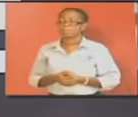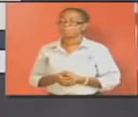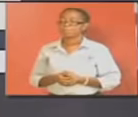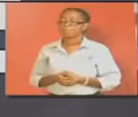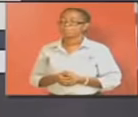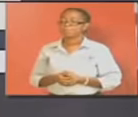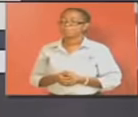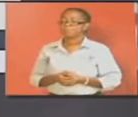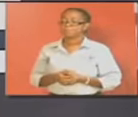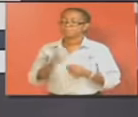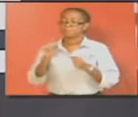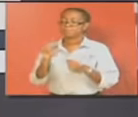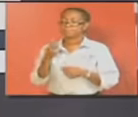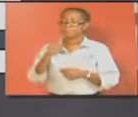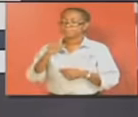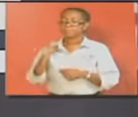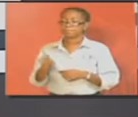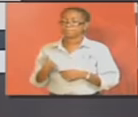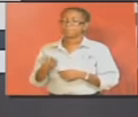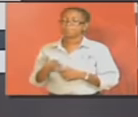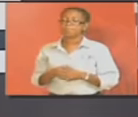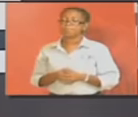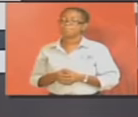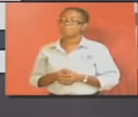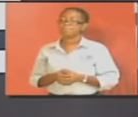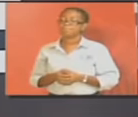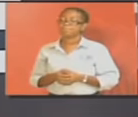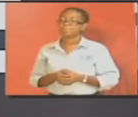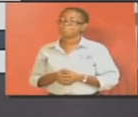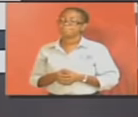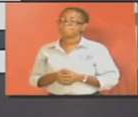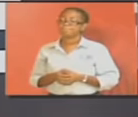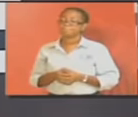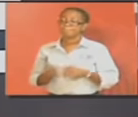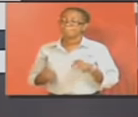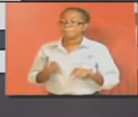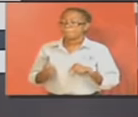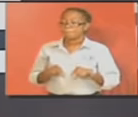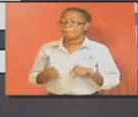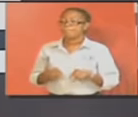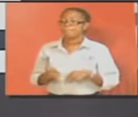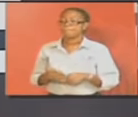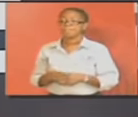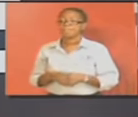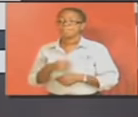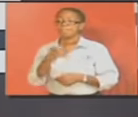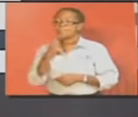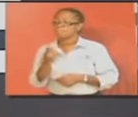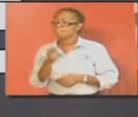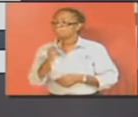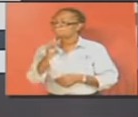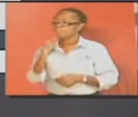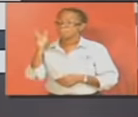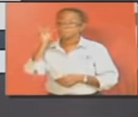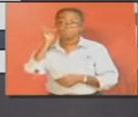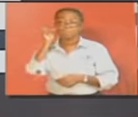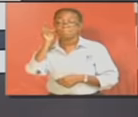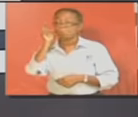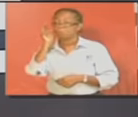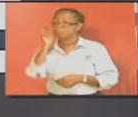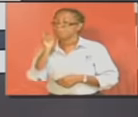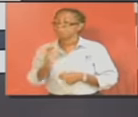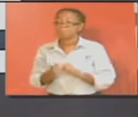Thank you for your question. So persons who would have broken the regulations, I think they're at a place where they can be